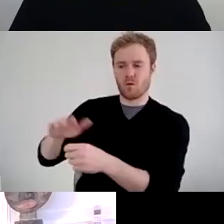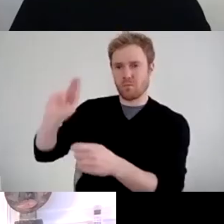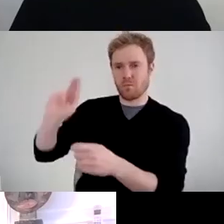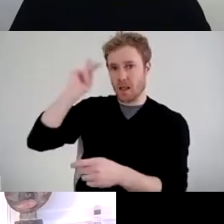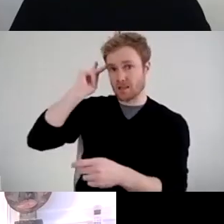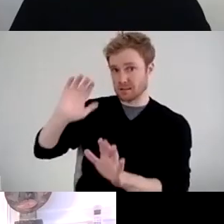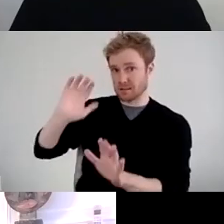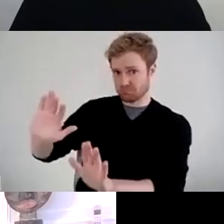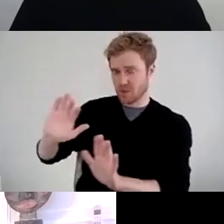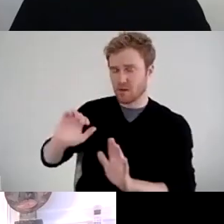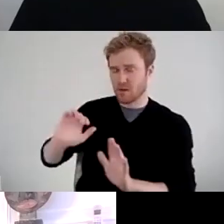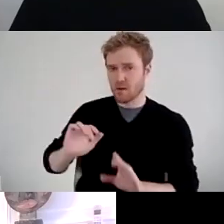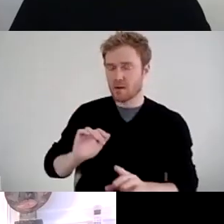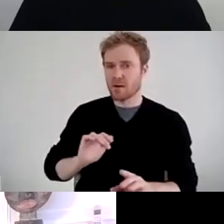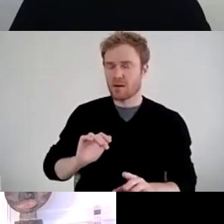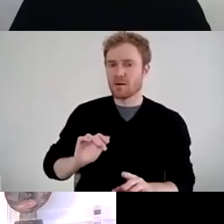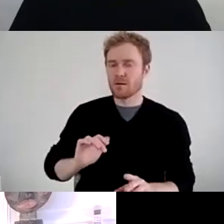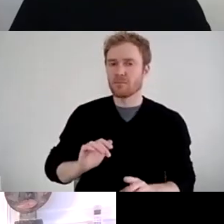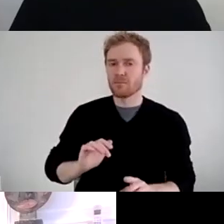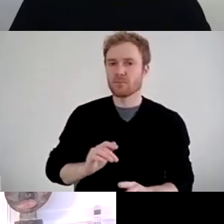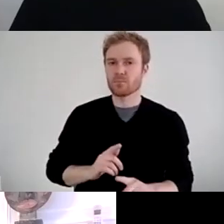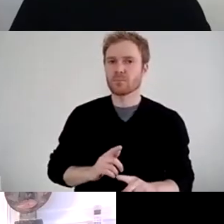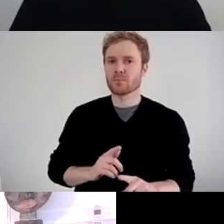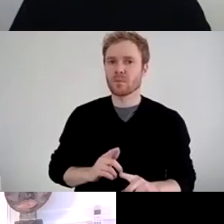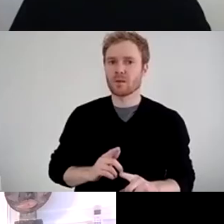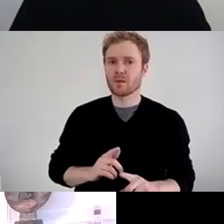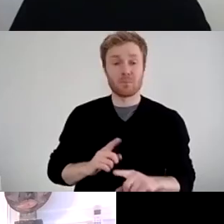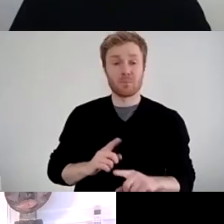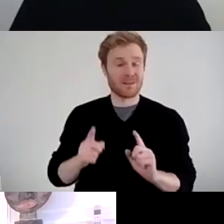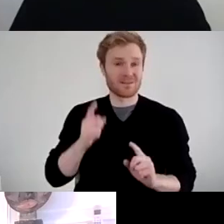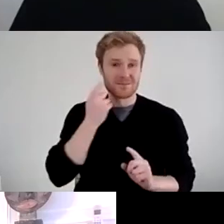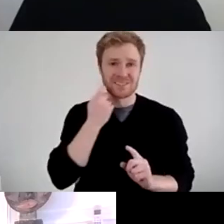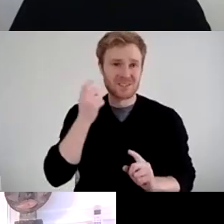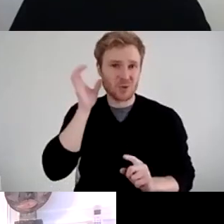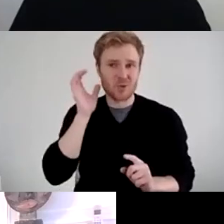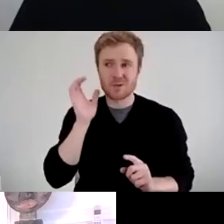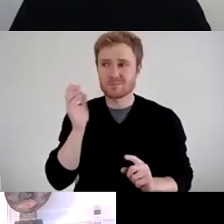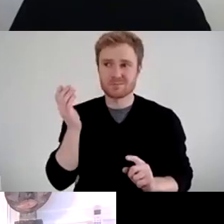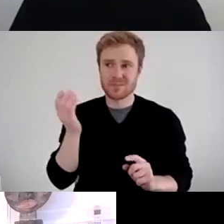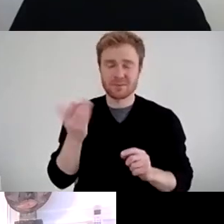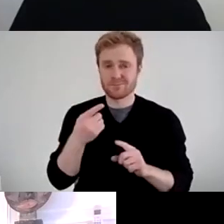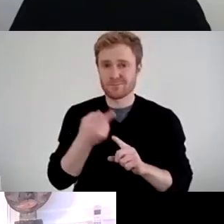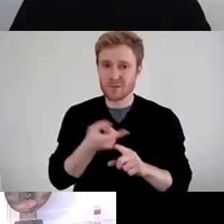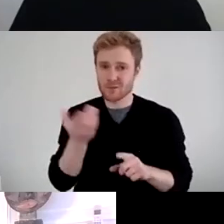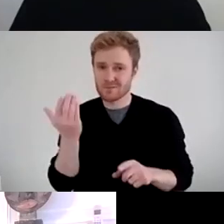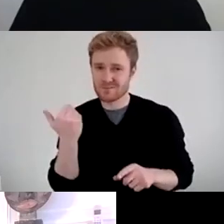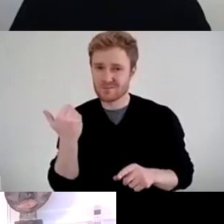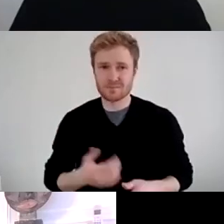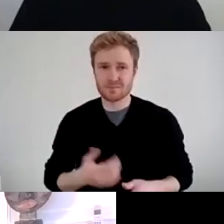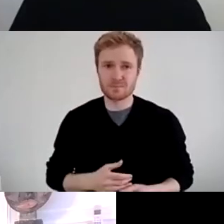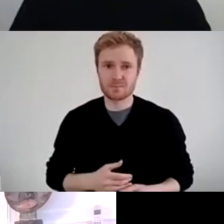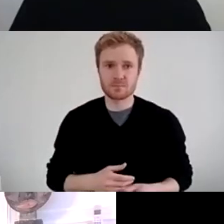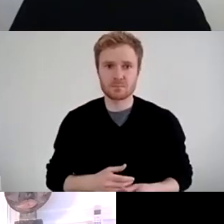divisive, right? There are people who want to do it, and there's people who at the same time are strongly